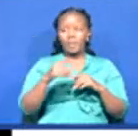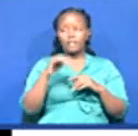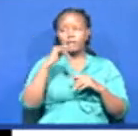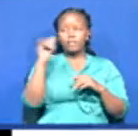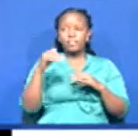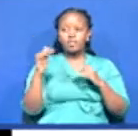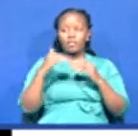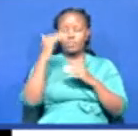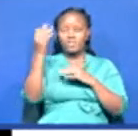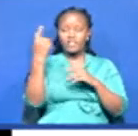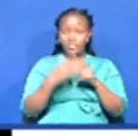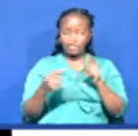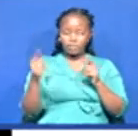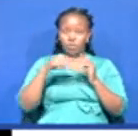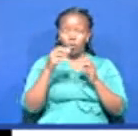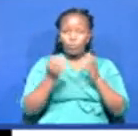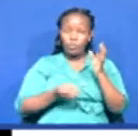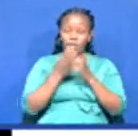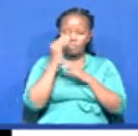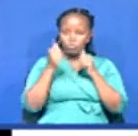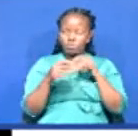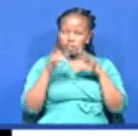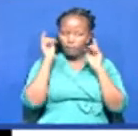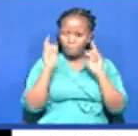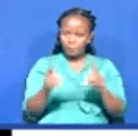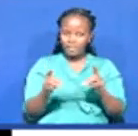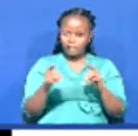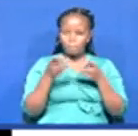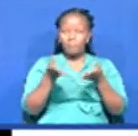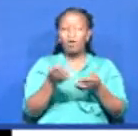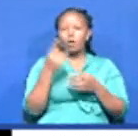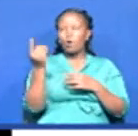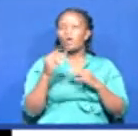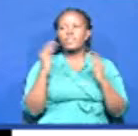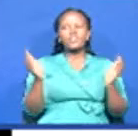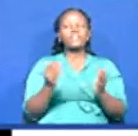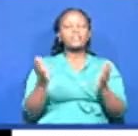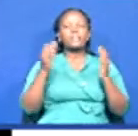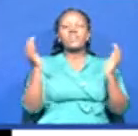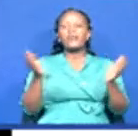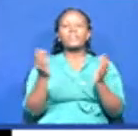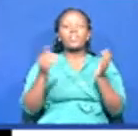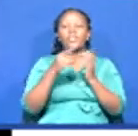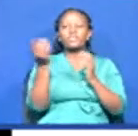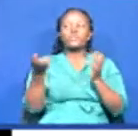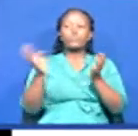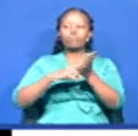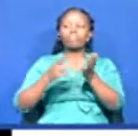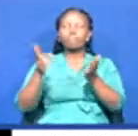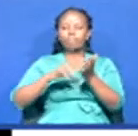enforcement. So for now, we are not enforcing, but encouraging that you do the recordation voluntarily. Thank you.